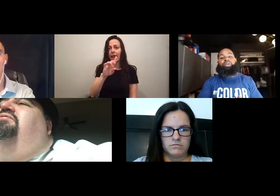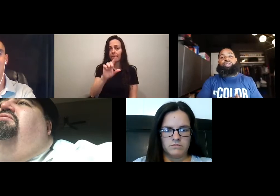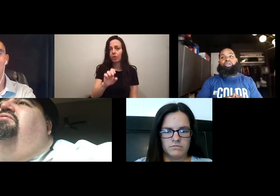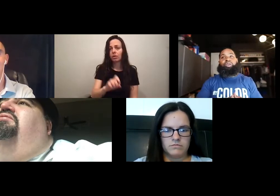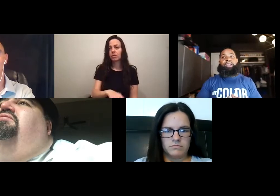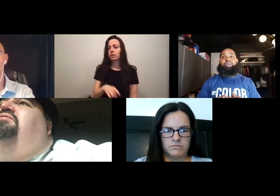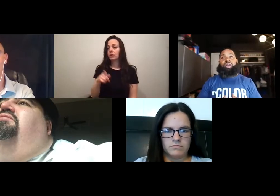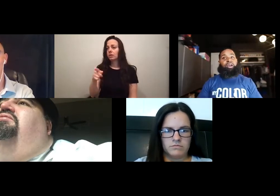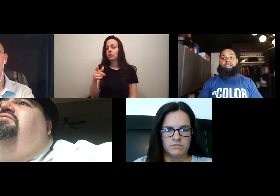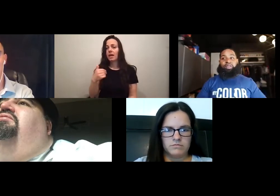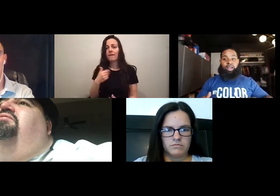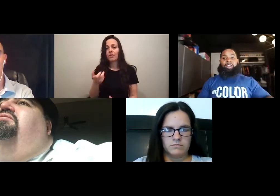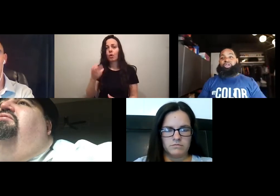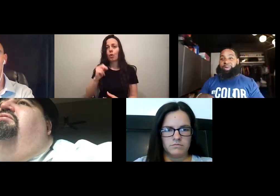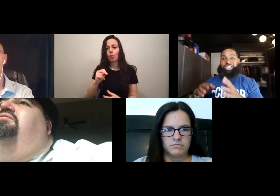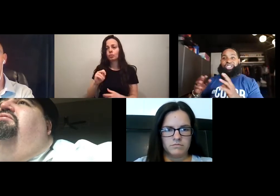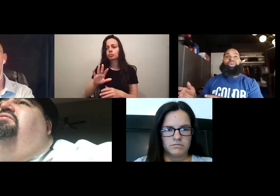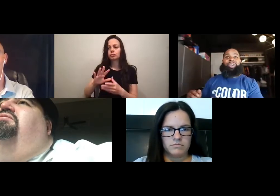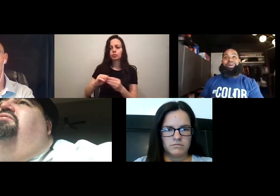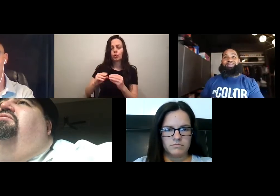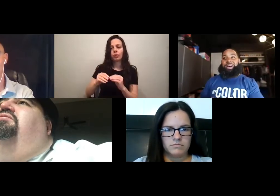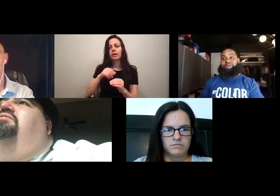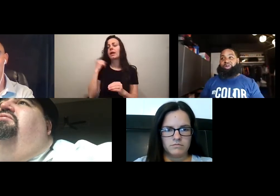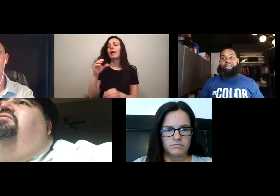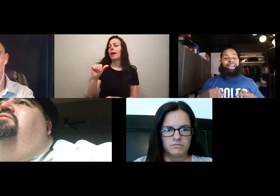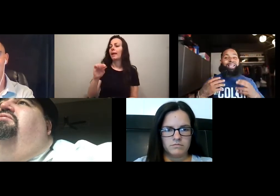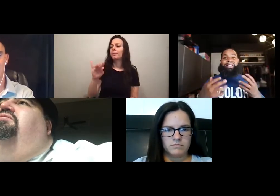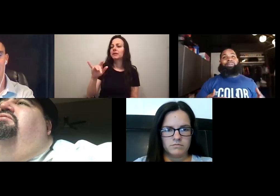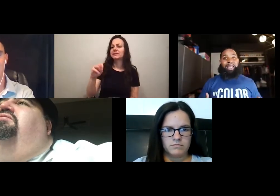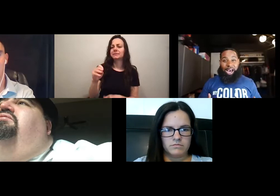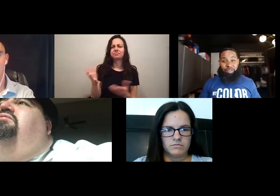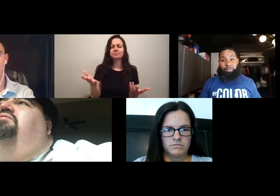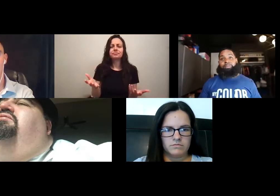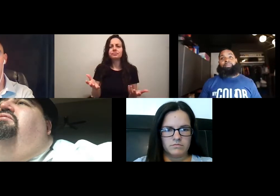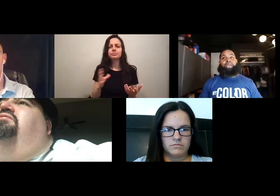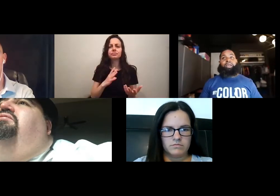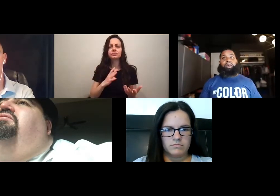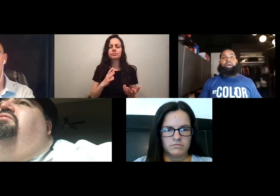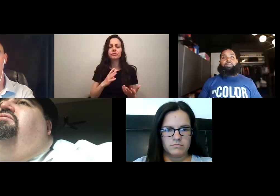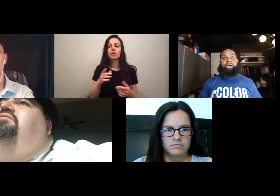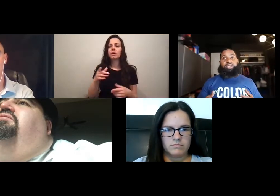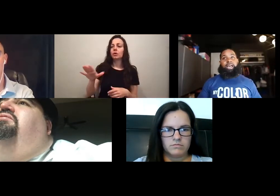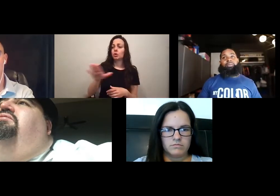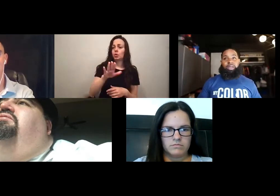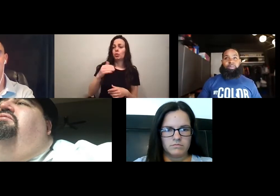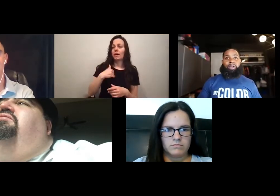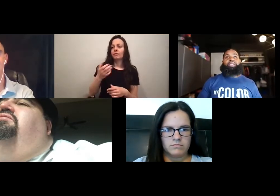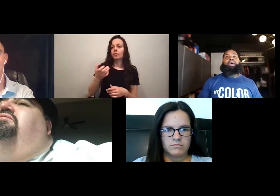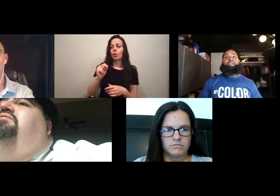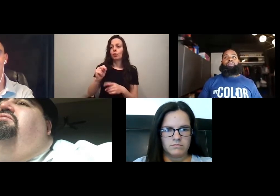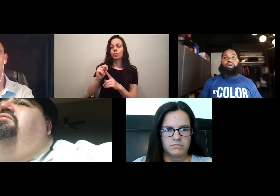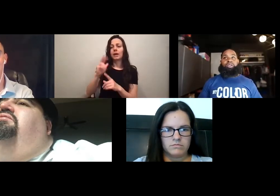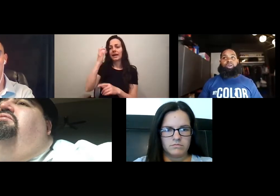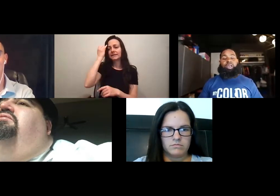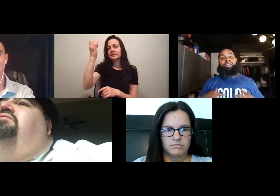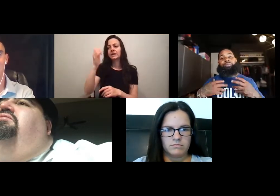pursuing someone to create their own narrative, you might show them my platform, but that doesn't mean they have to be me. because that can be debilitating